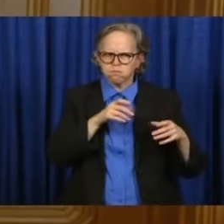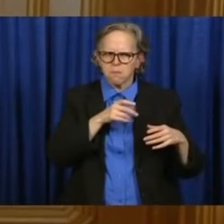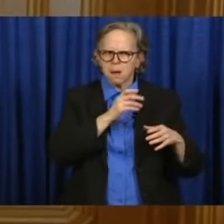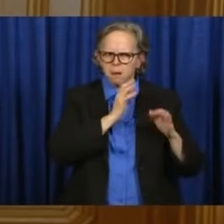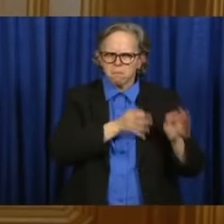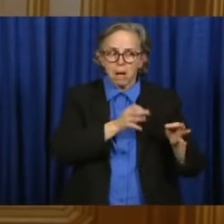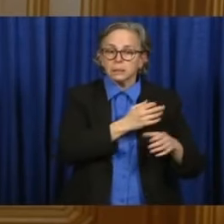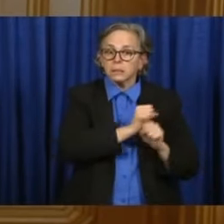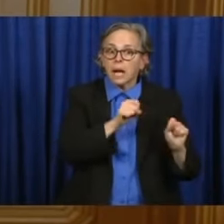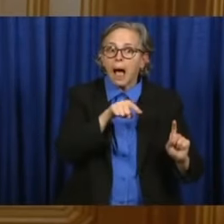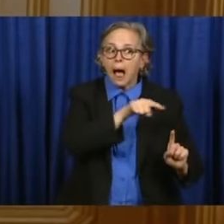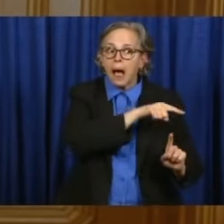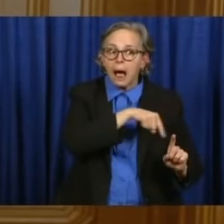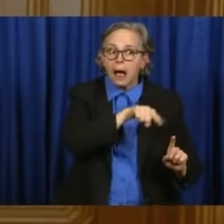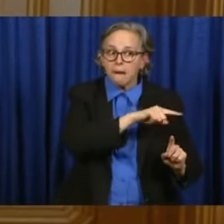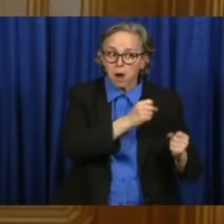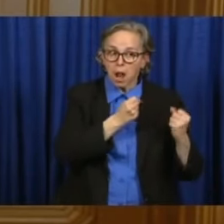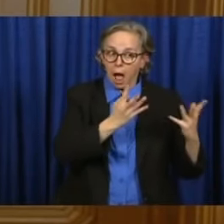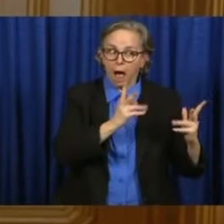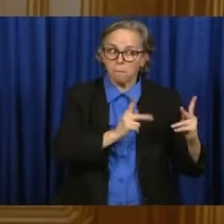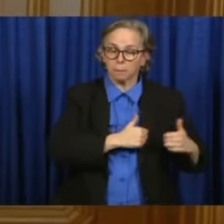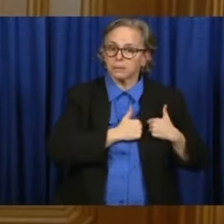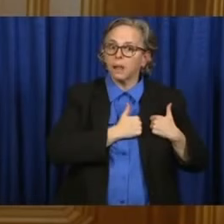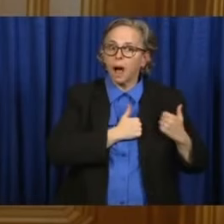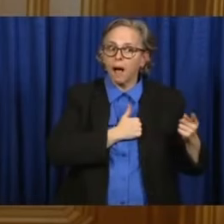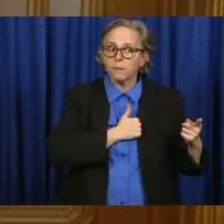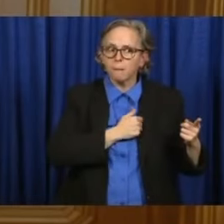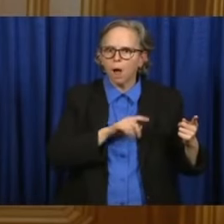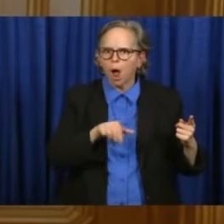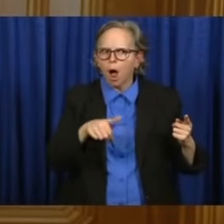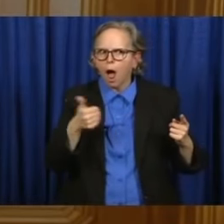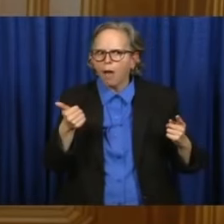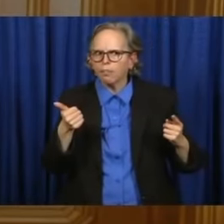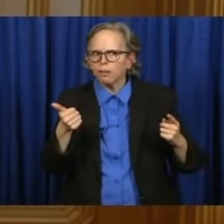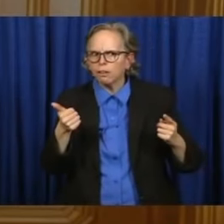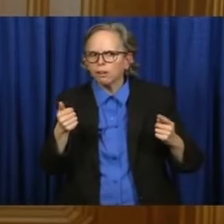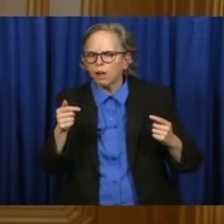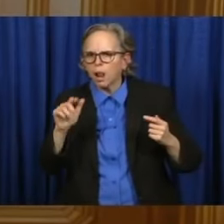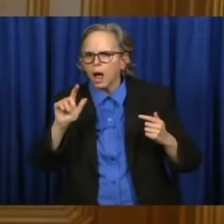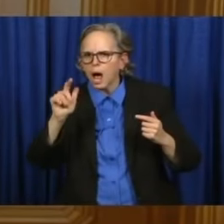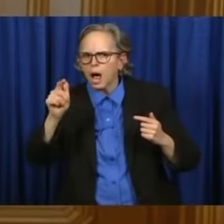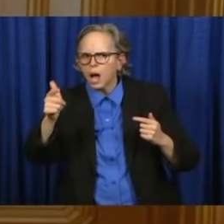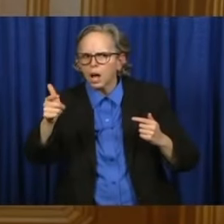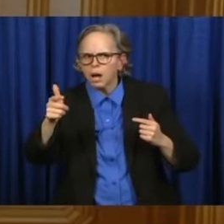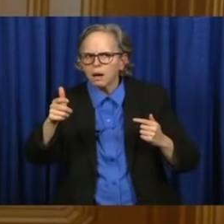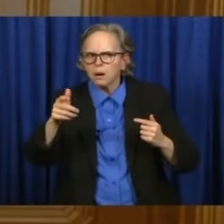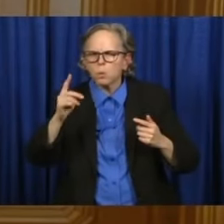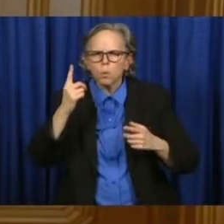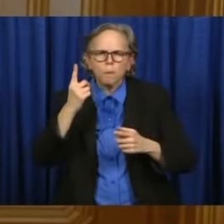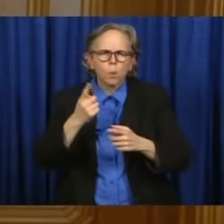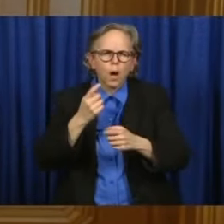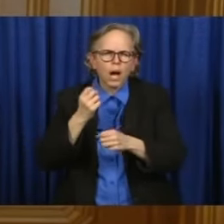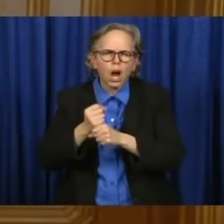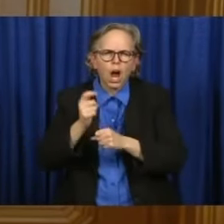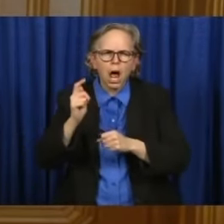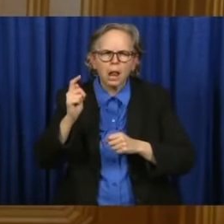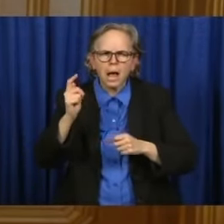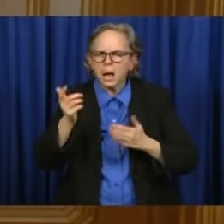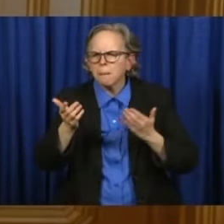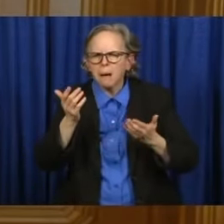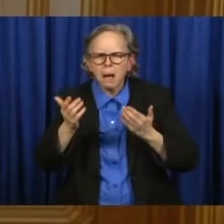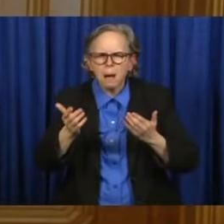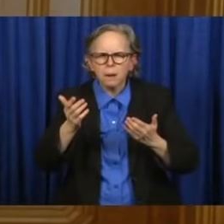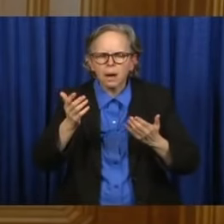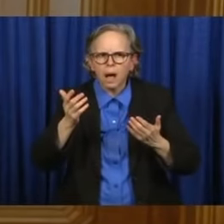lives, but in the end, months and months later, a year later, they were better